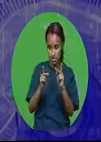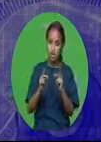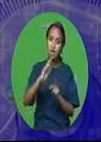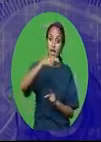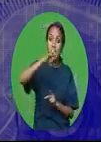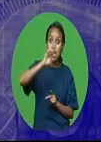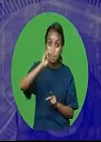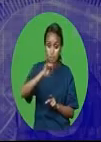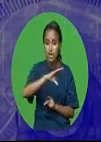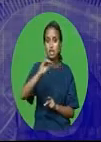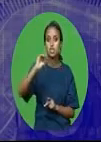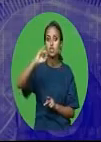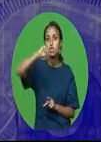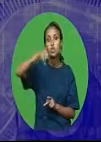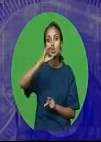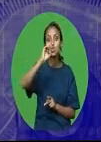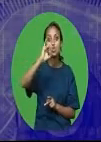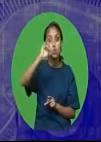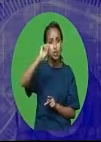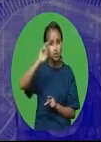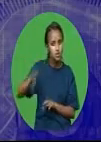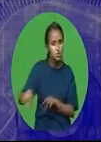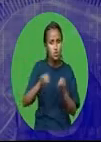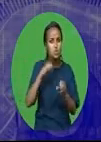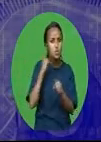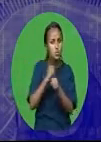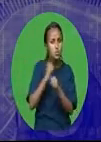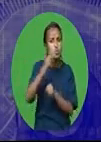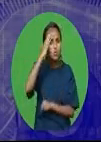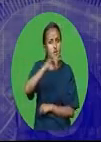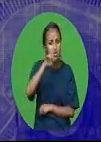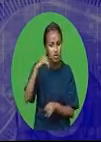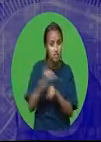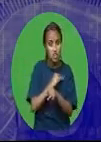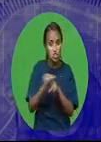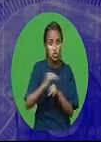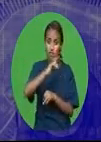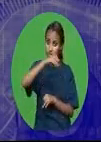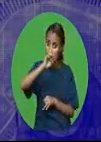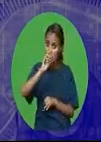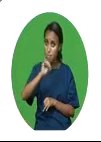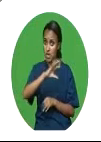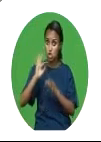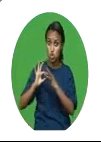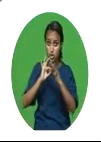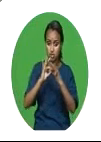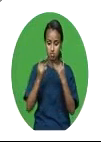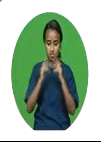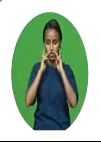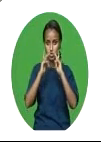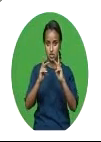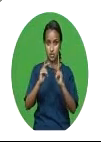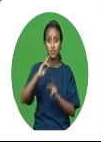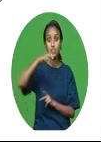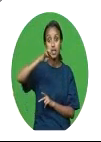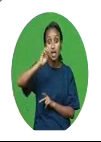joints. Students, do you know the function of hems and joints? Let's see.